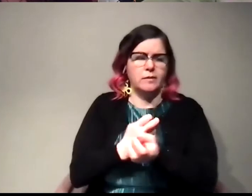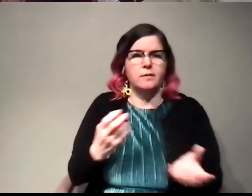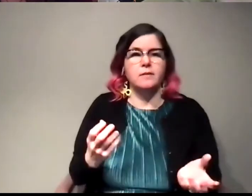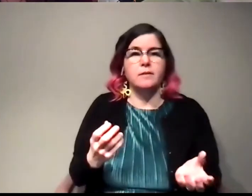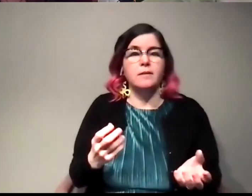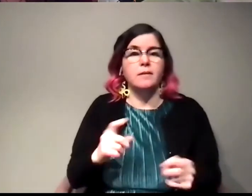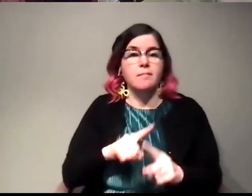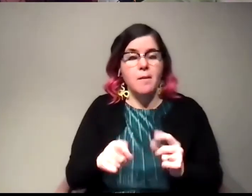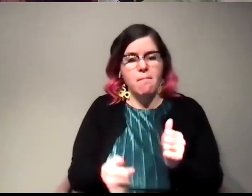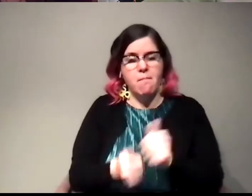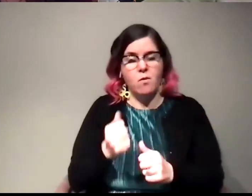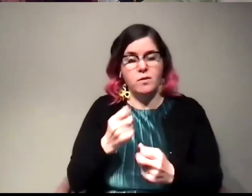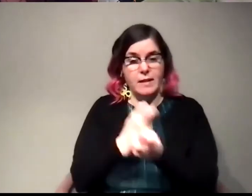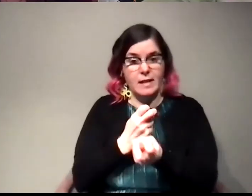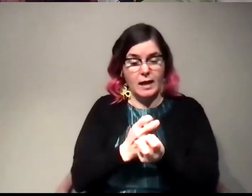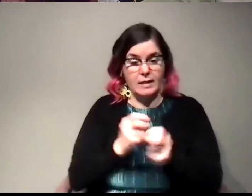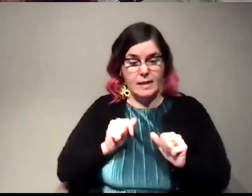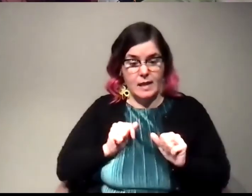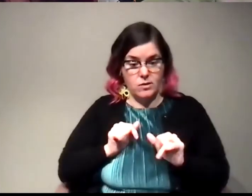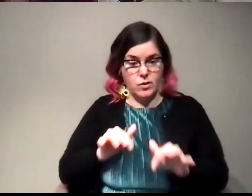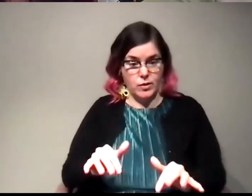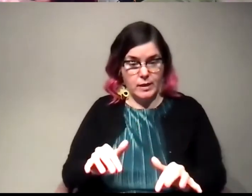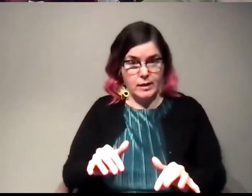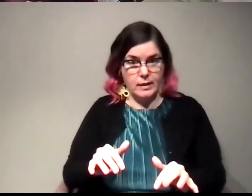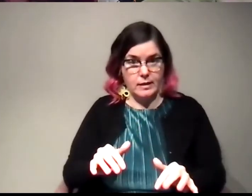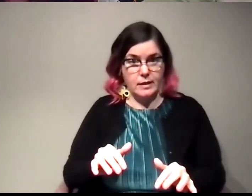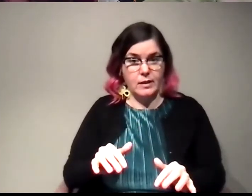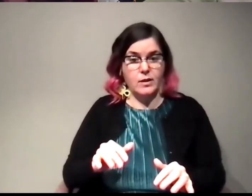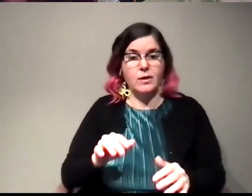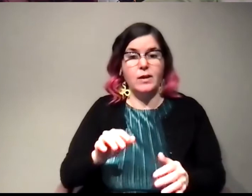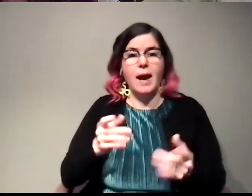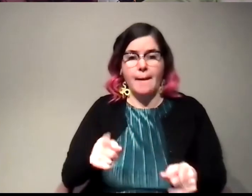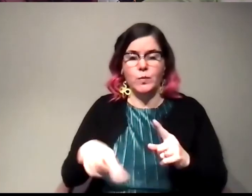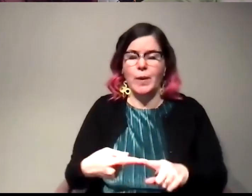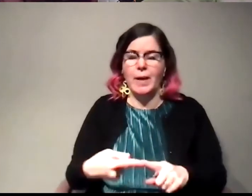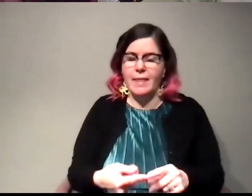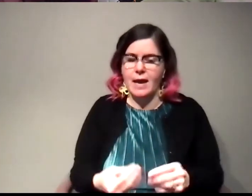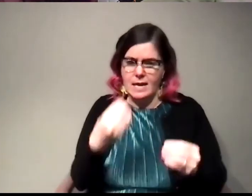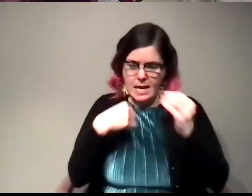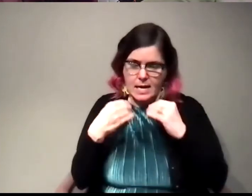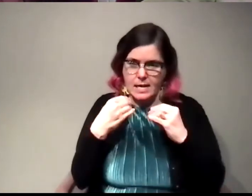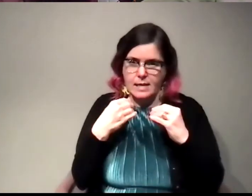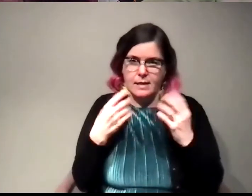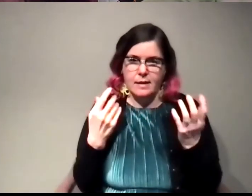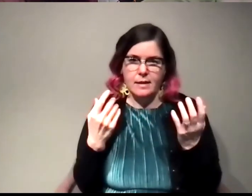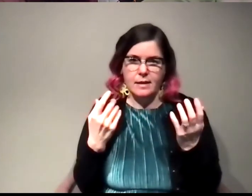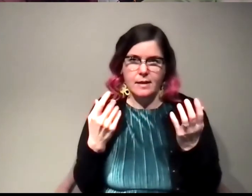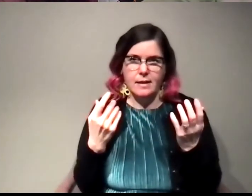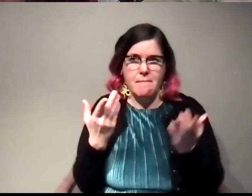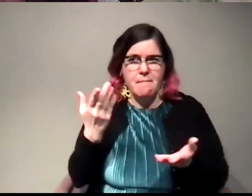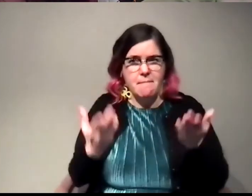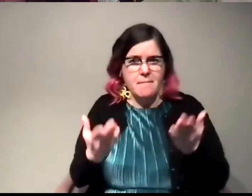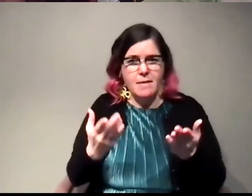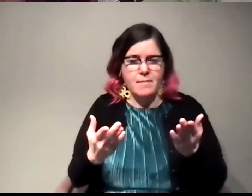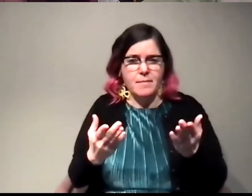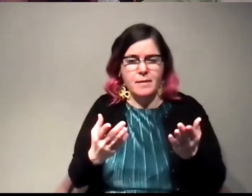most of the toxins that they secrete are toxic upon ingestion, I would maybe at least chance to say that they're not ingesting